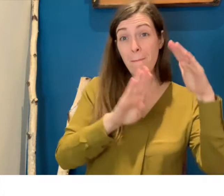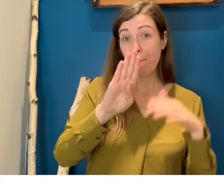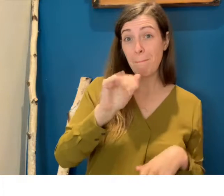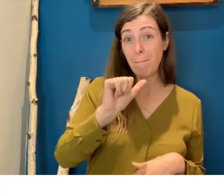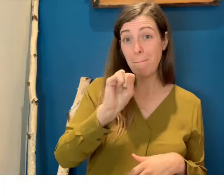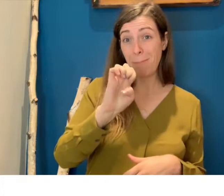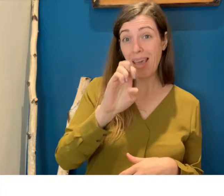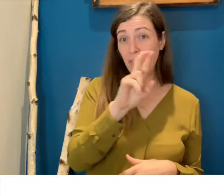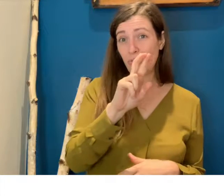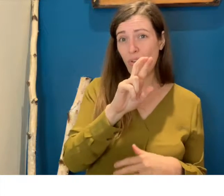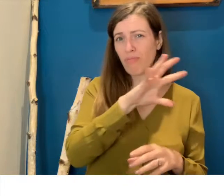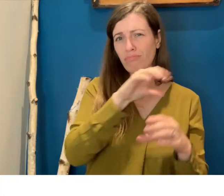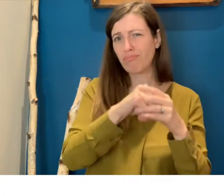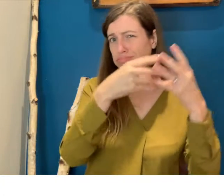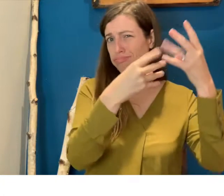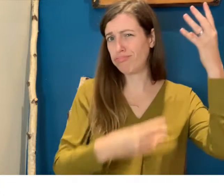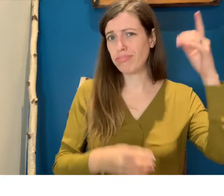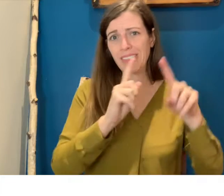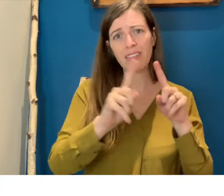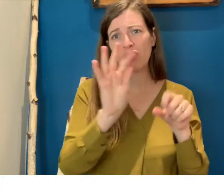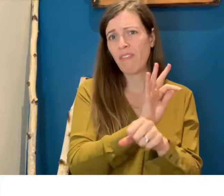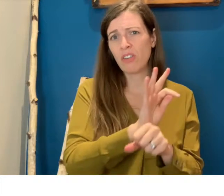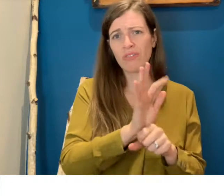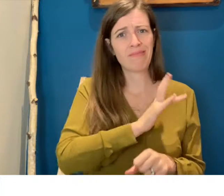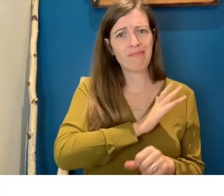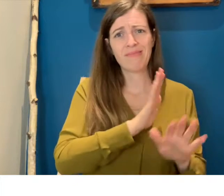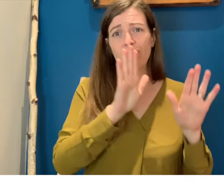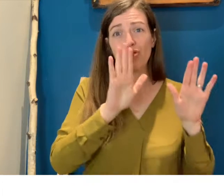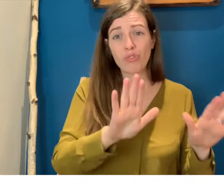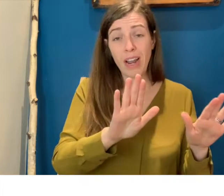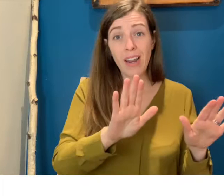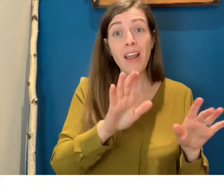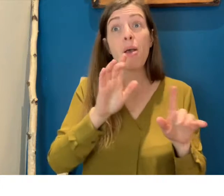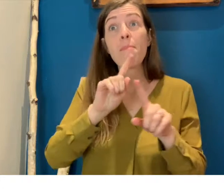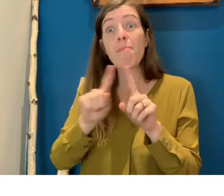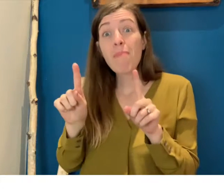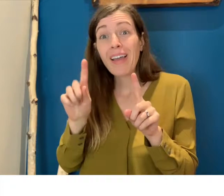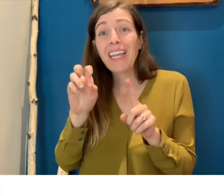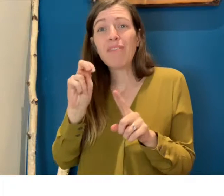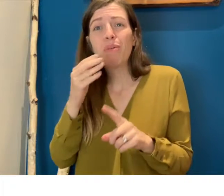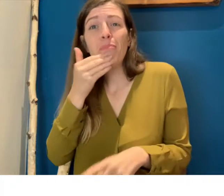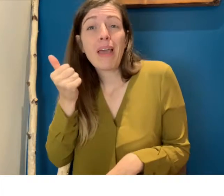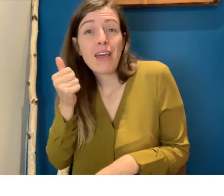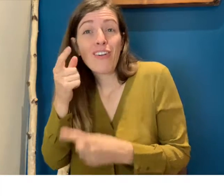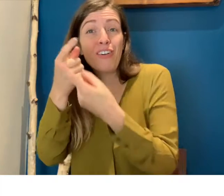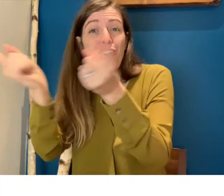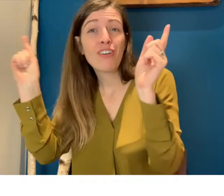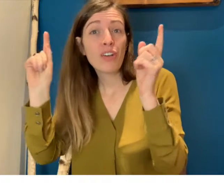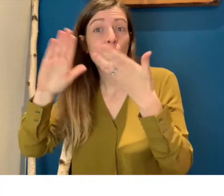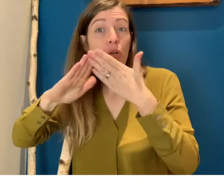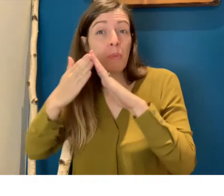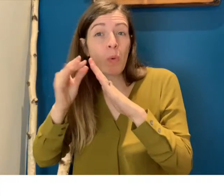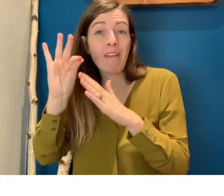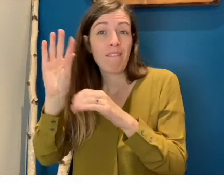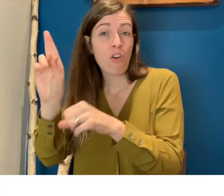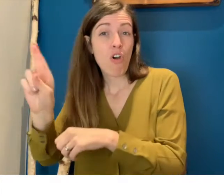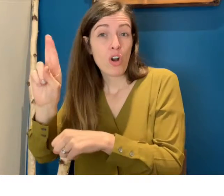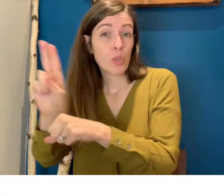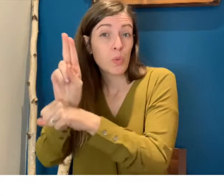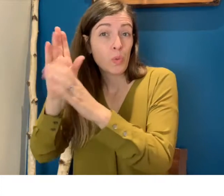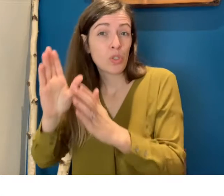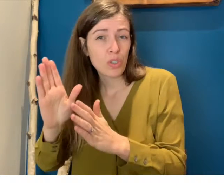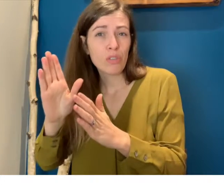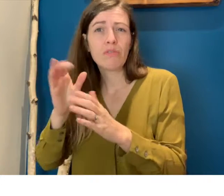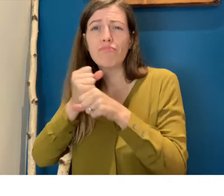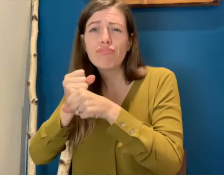includes a number of different functions. So base R has lots of different functions that are really useful. One of the greatest things about R